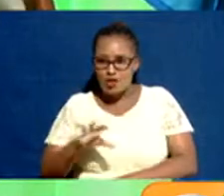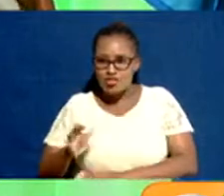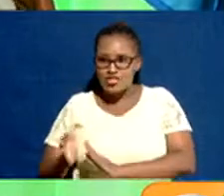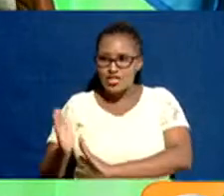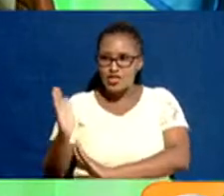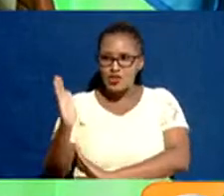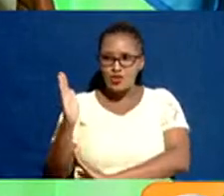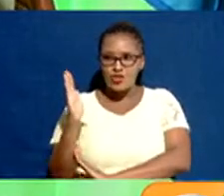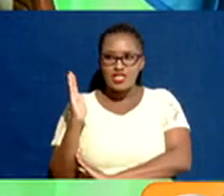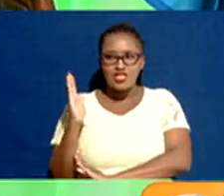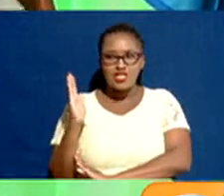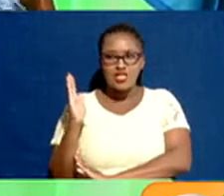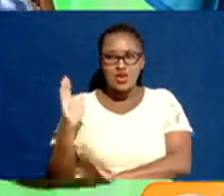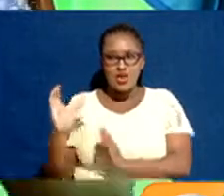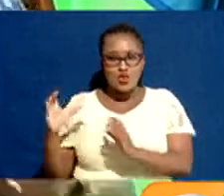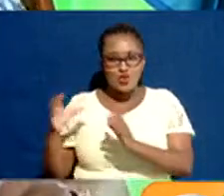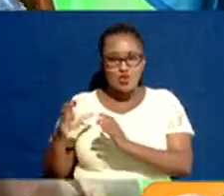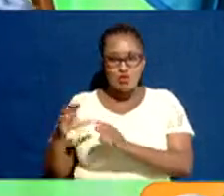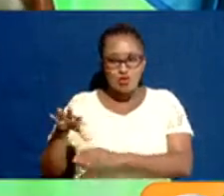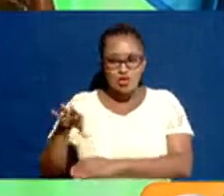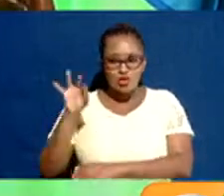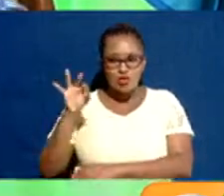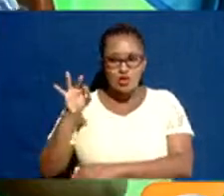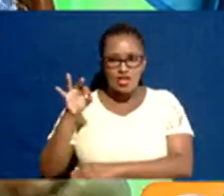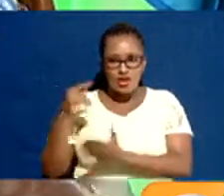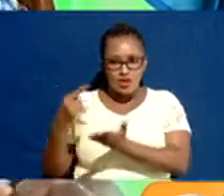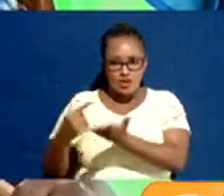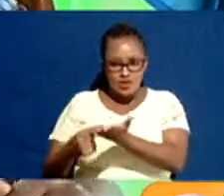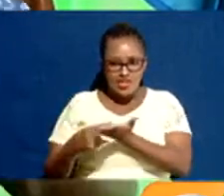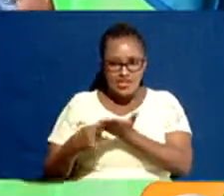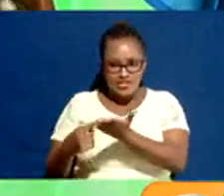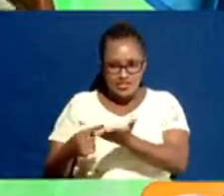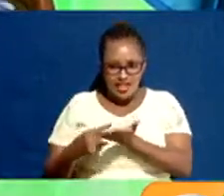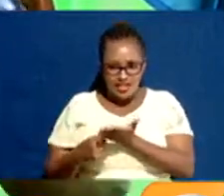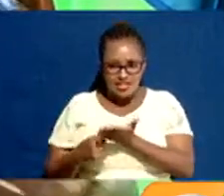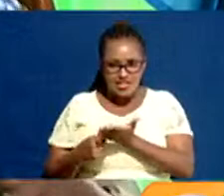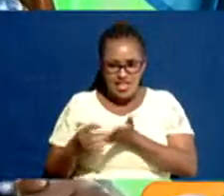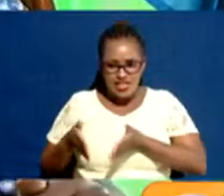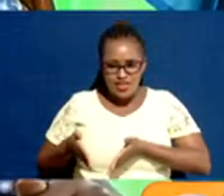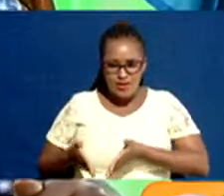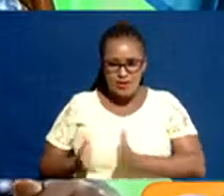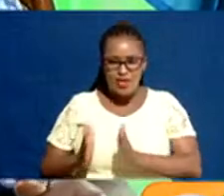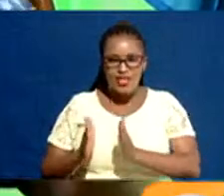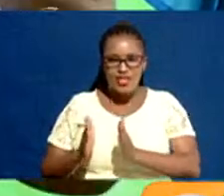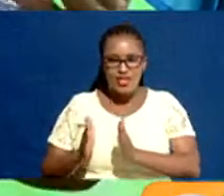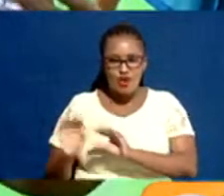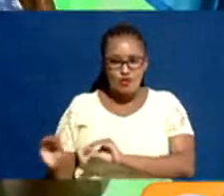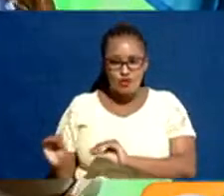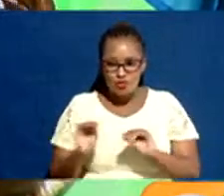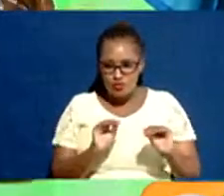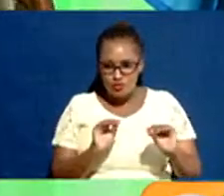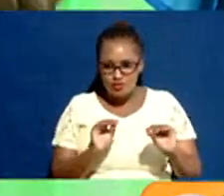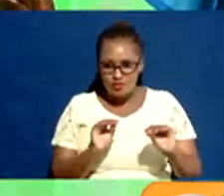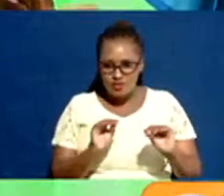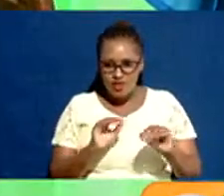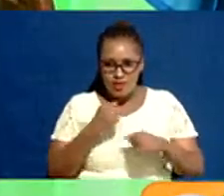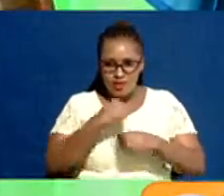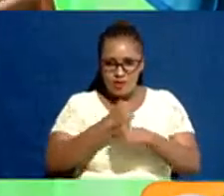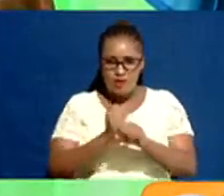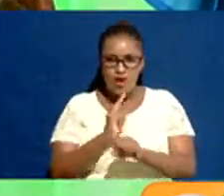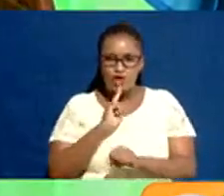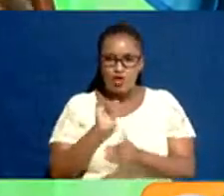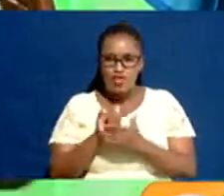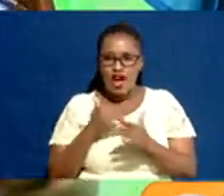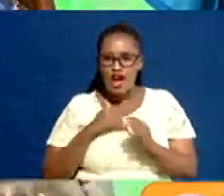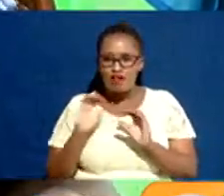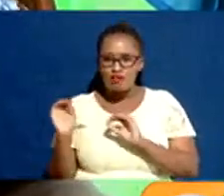security intelligence team to discuss the manner of eviction. One, to ensure there is no